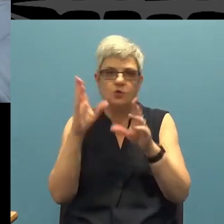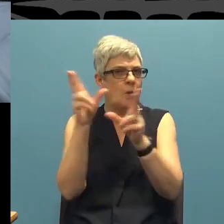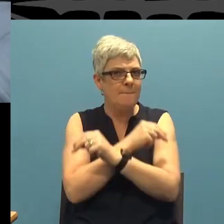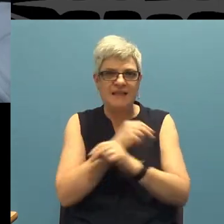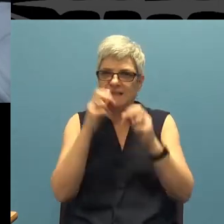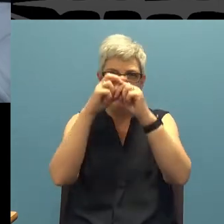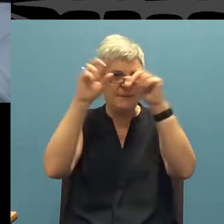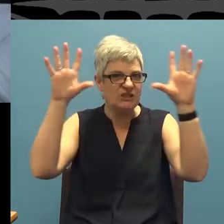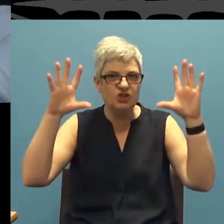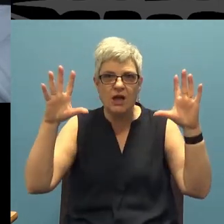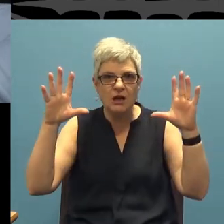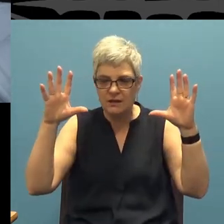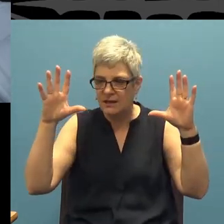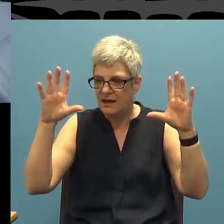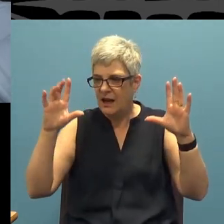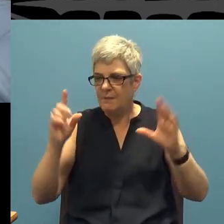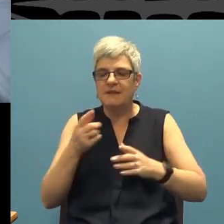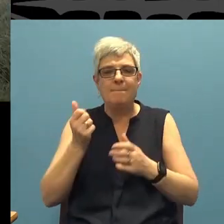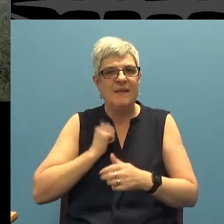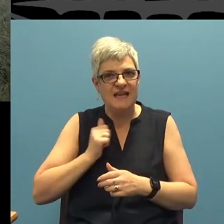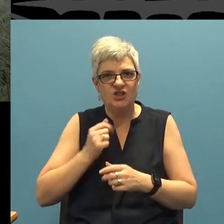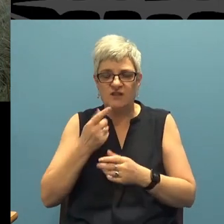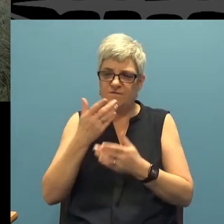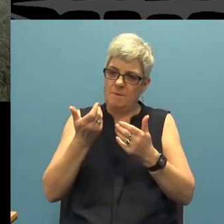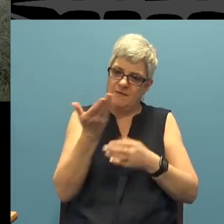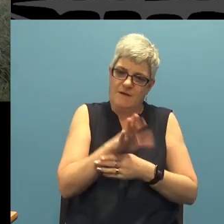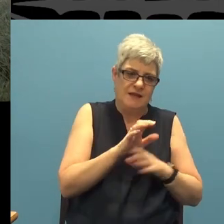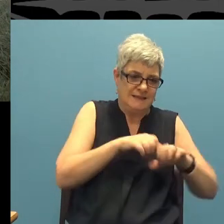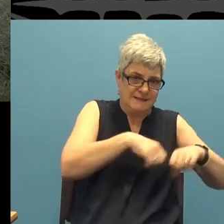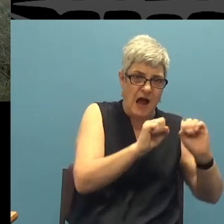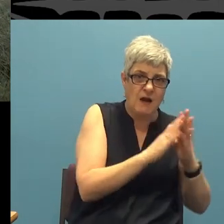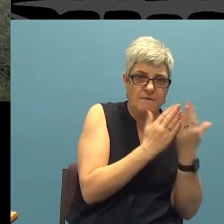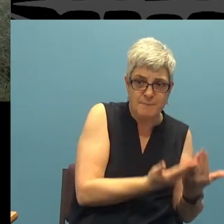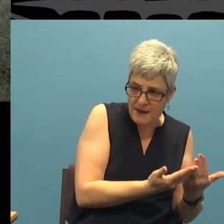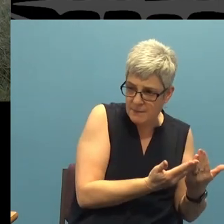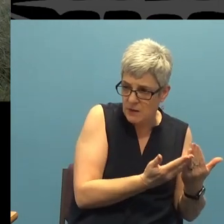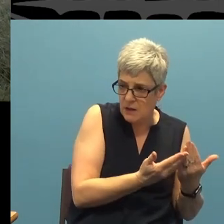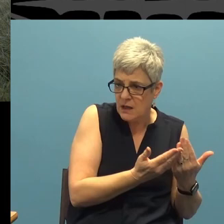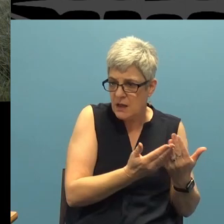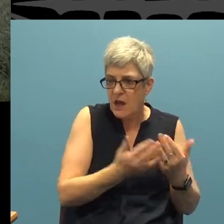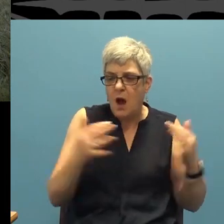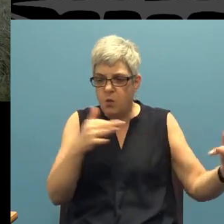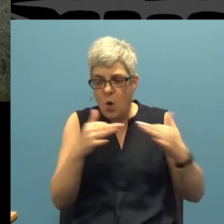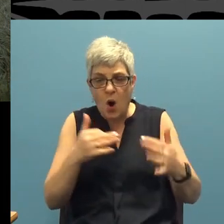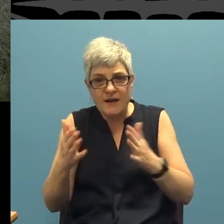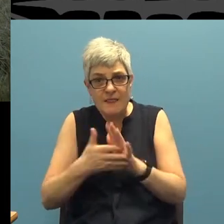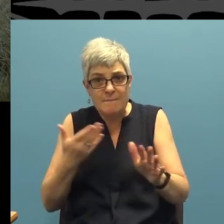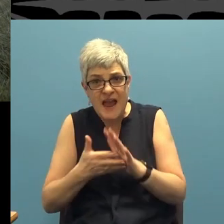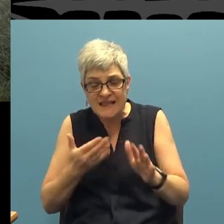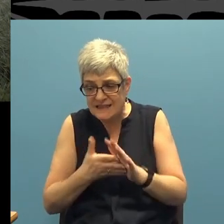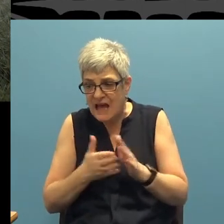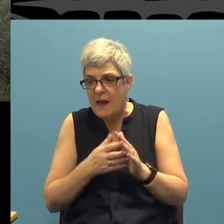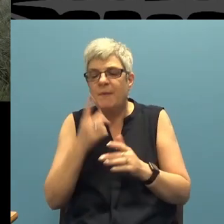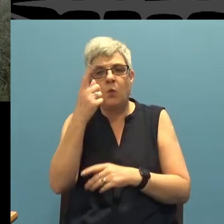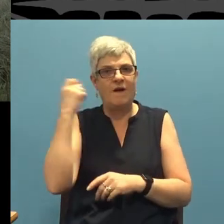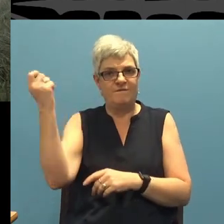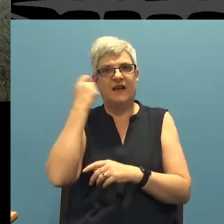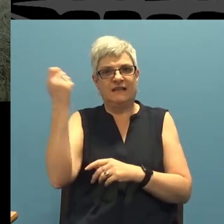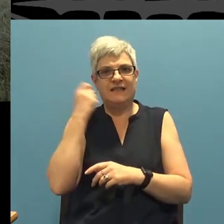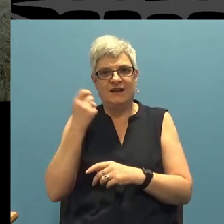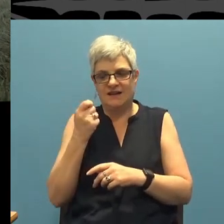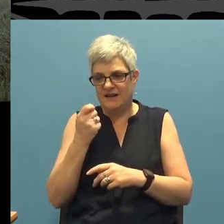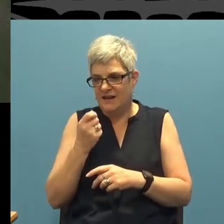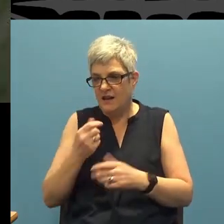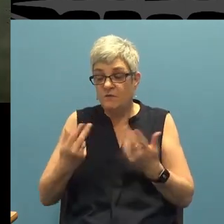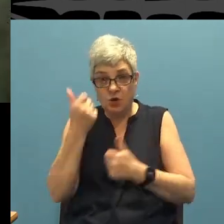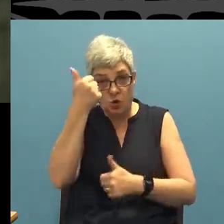was a message declared since the beginning of Scripture. A war in the mess, but there's only one victor. A heel bruised, but be good news